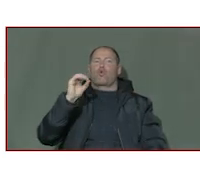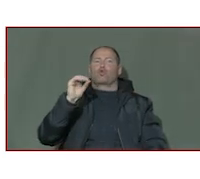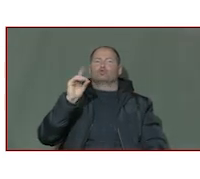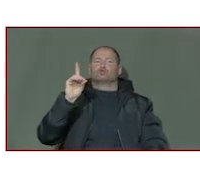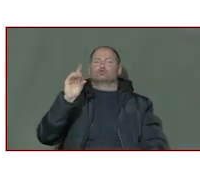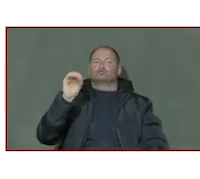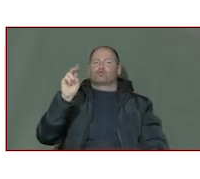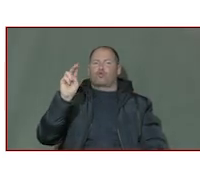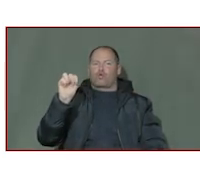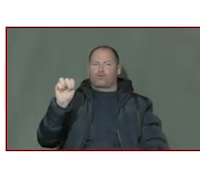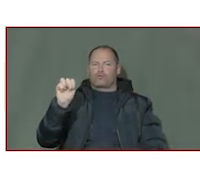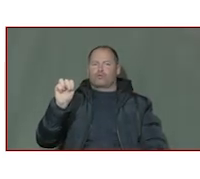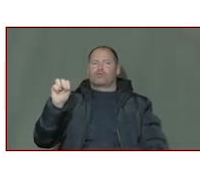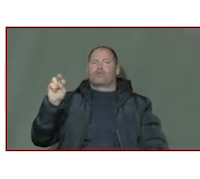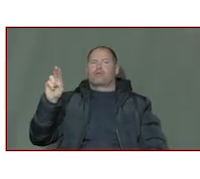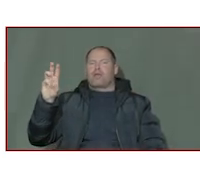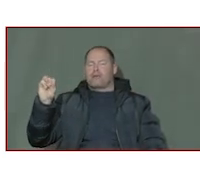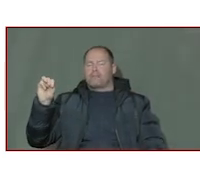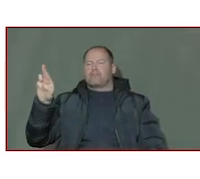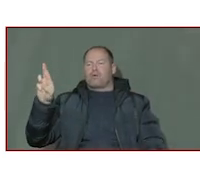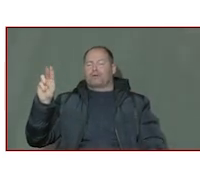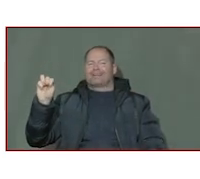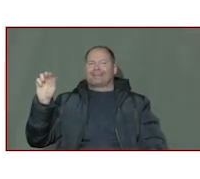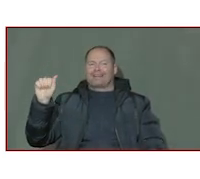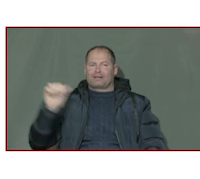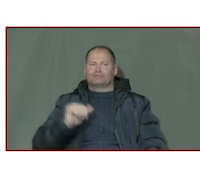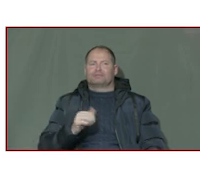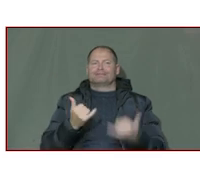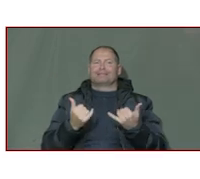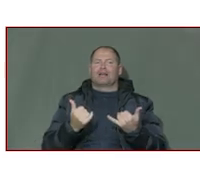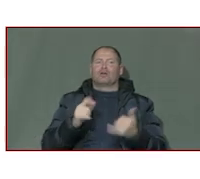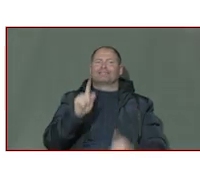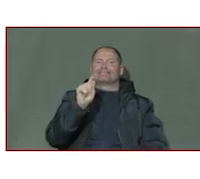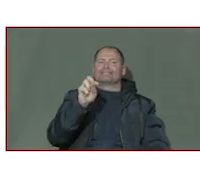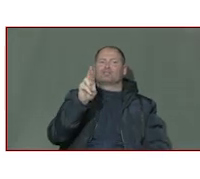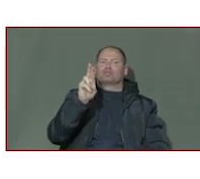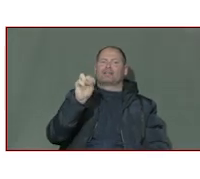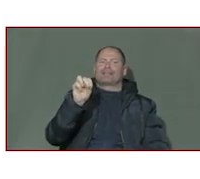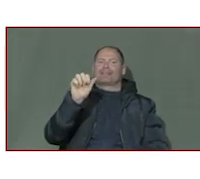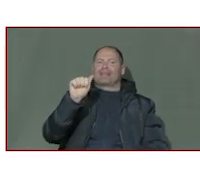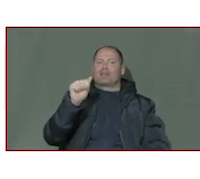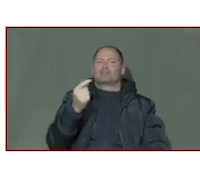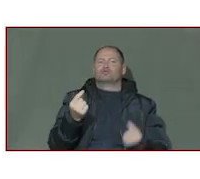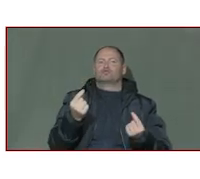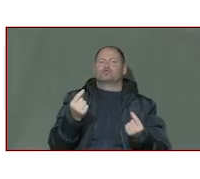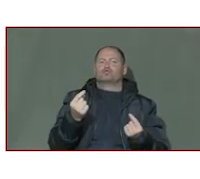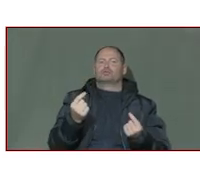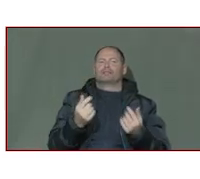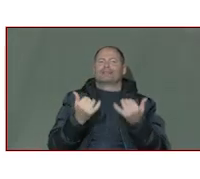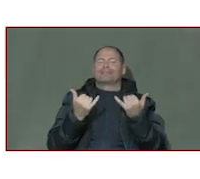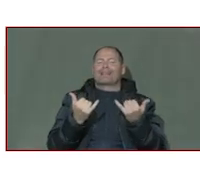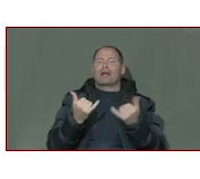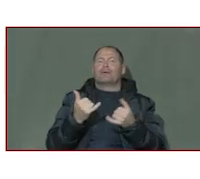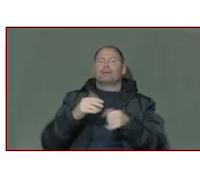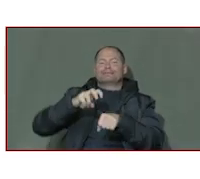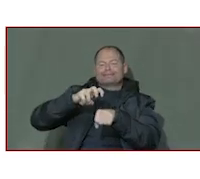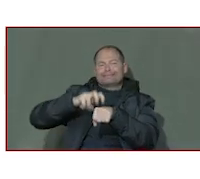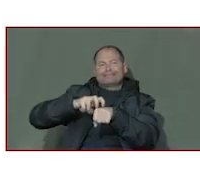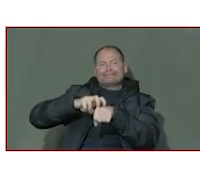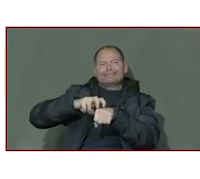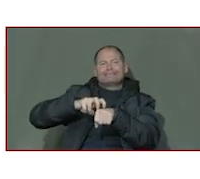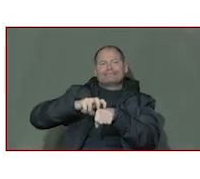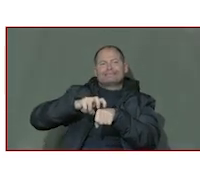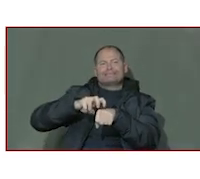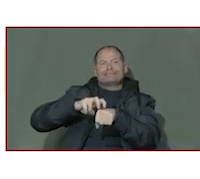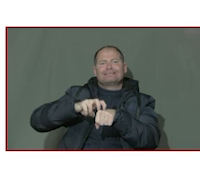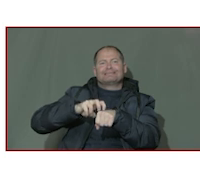mRNA. Then what does tRNA do? It brings what? The required amino